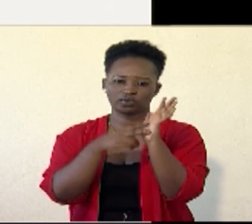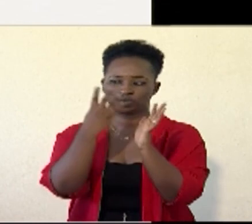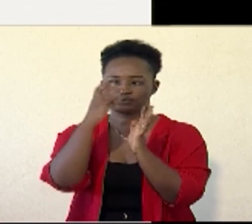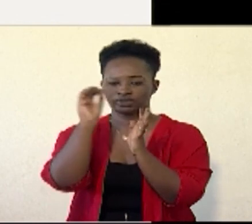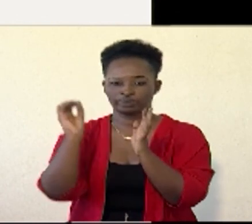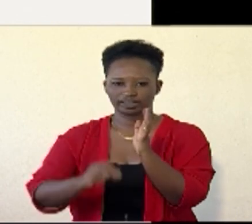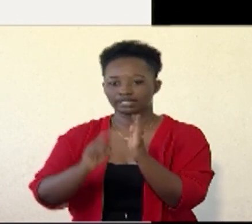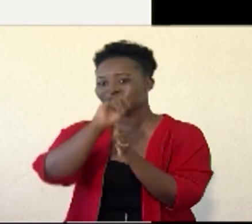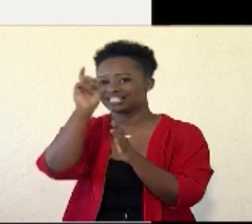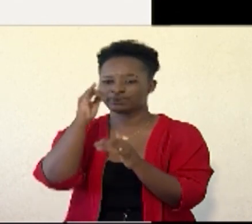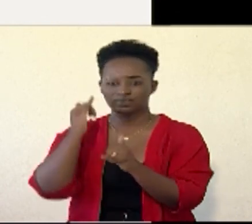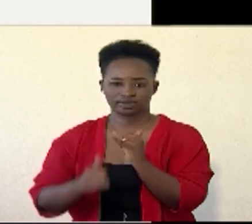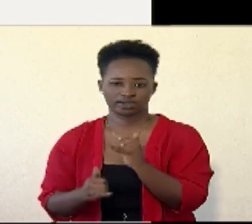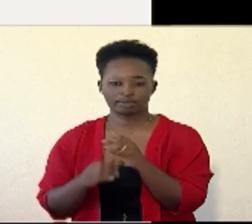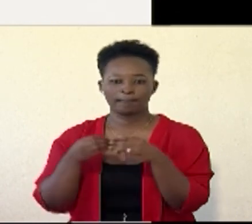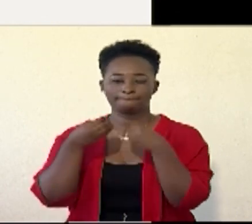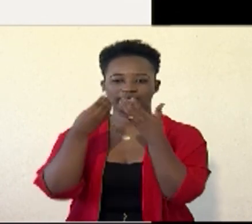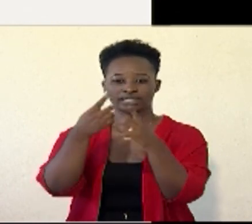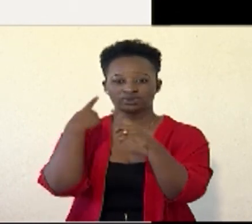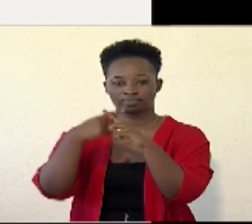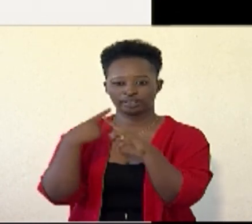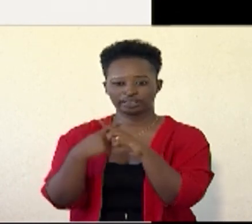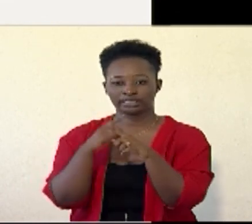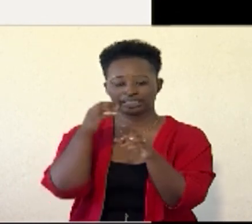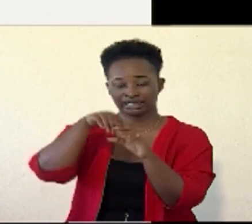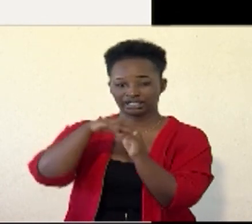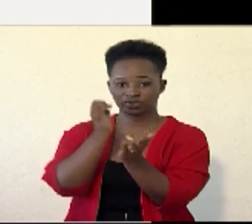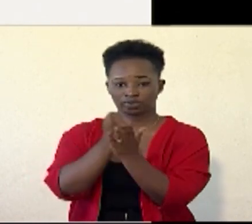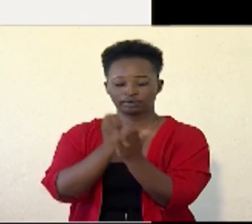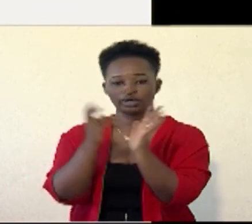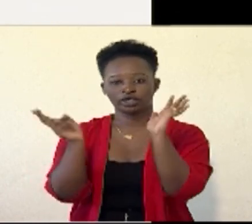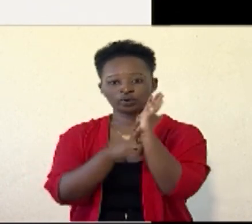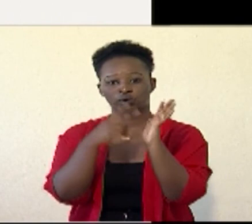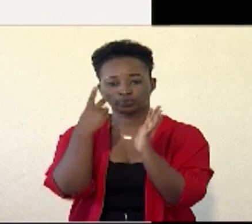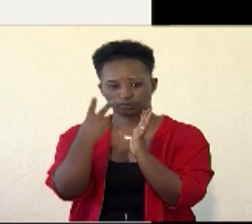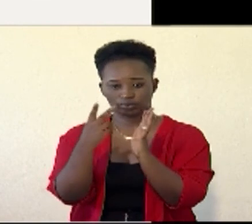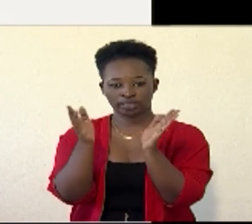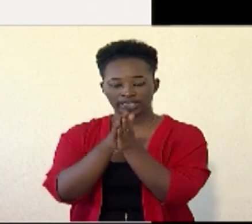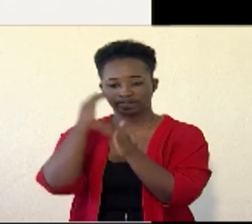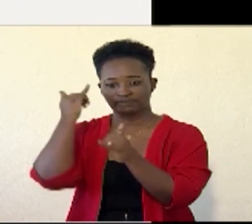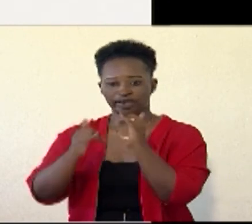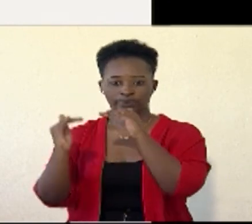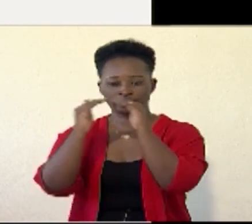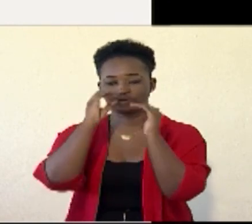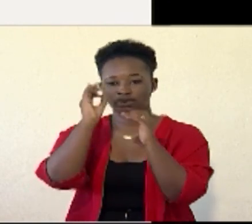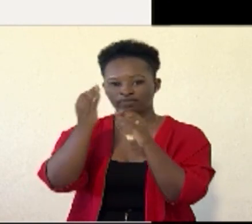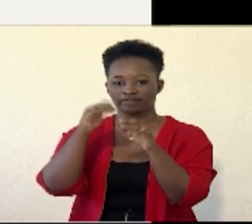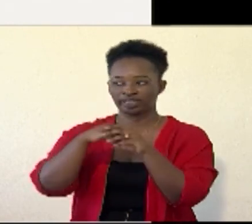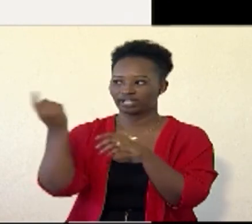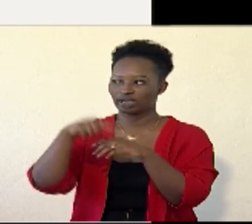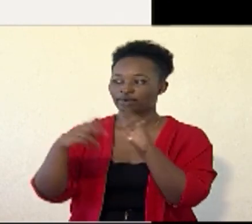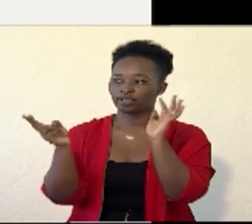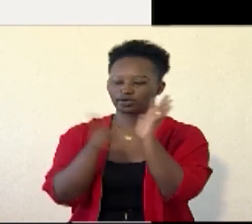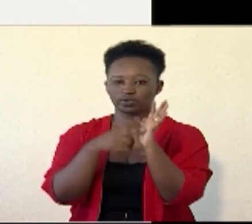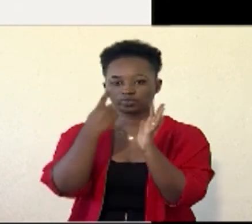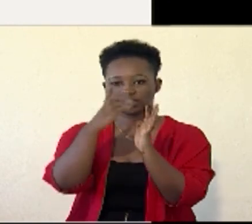the last question, given that the multiplier in an economy is 2, and the final level of income is 100